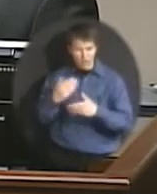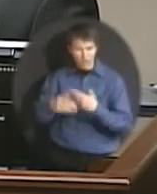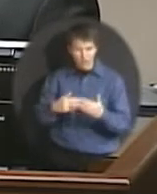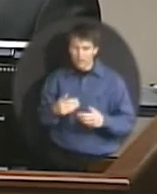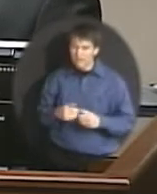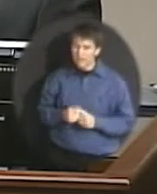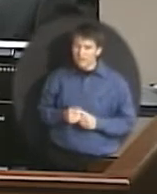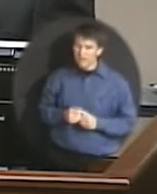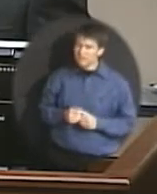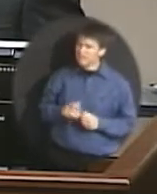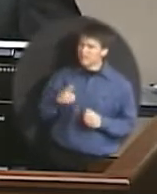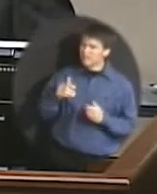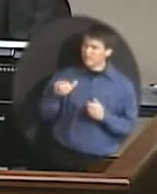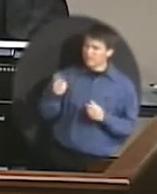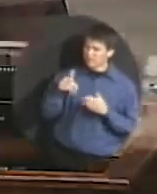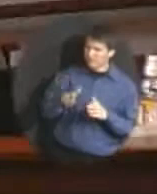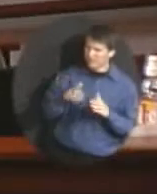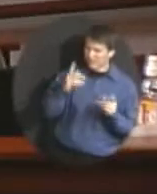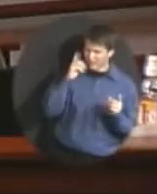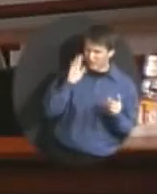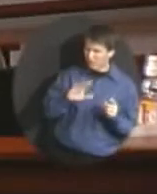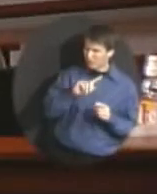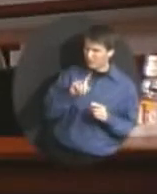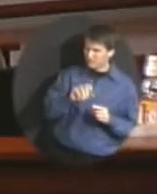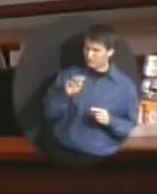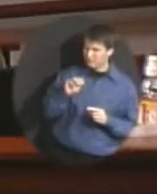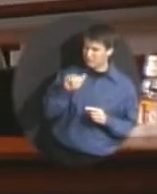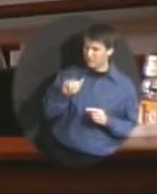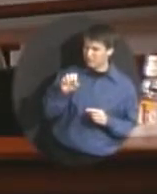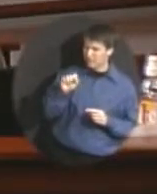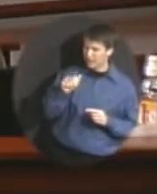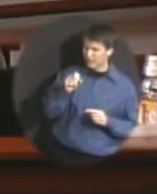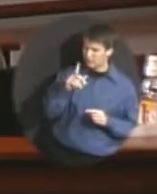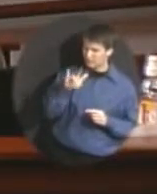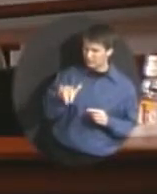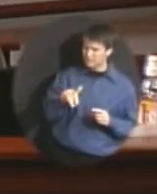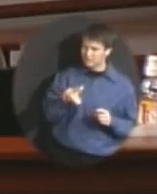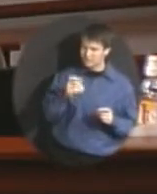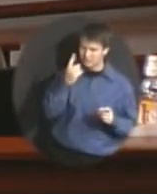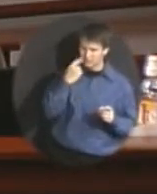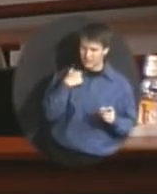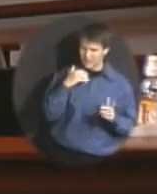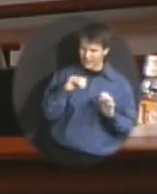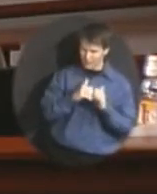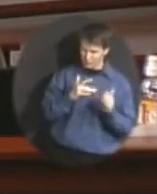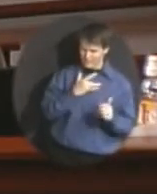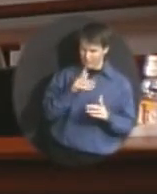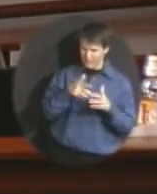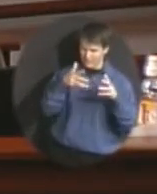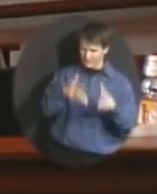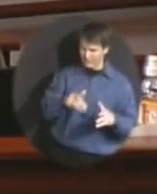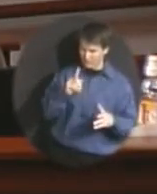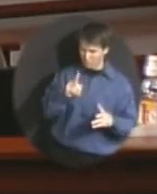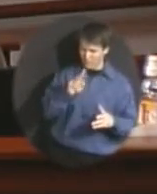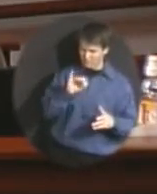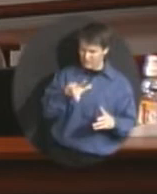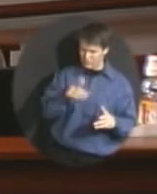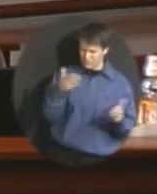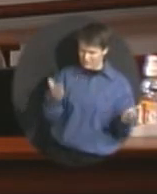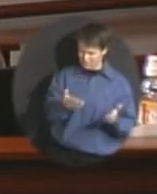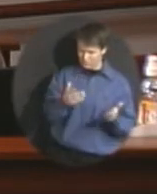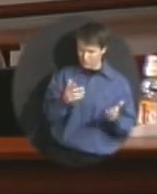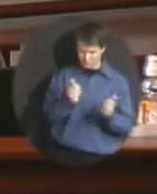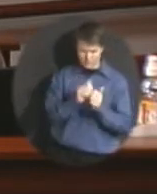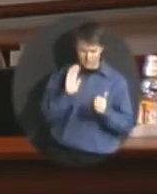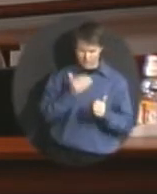Another way I hear your question, Ms. Ashley, is that how do we feel about leaving 1 mill on the table right now with all the needs that we have? Right. And